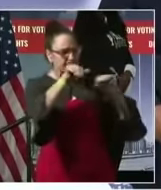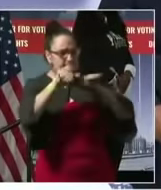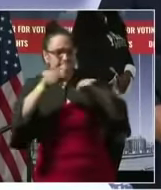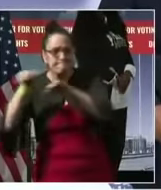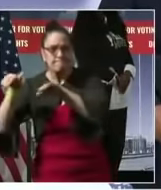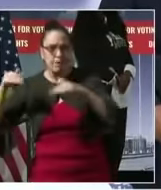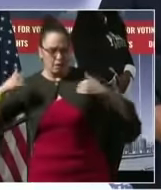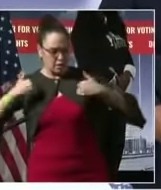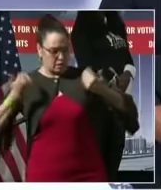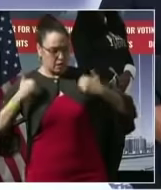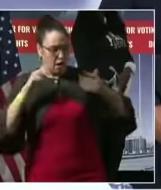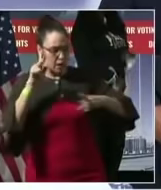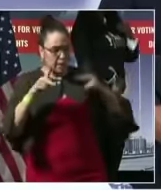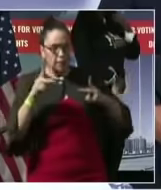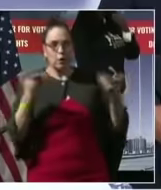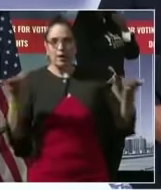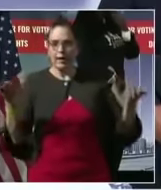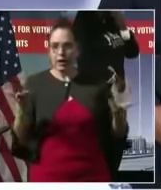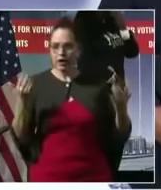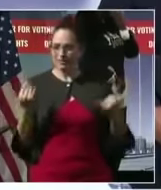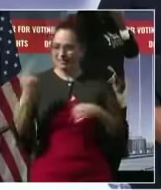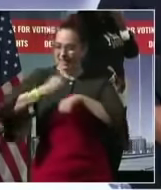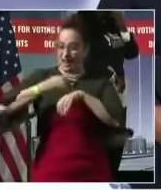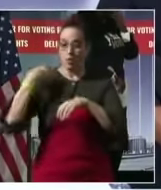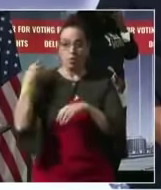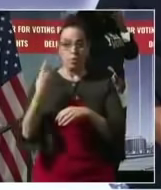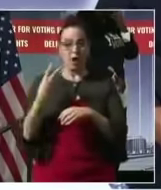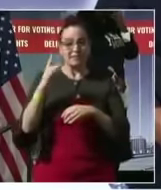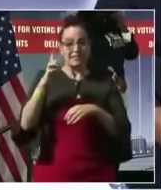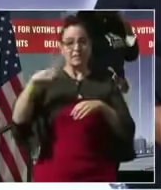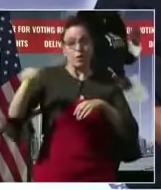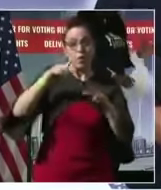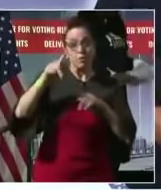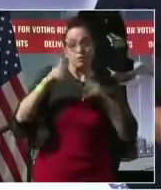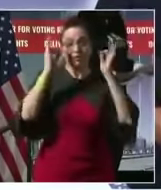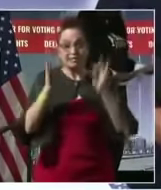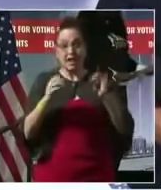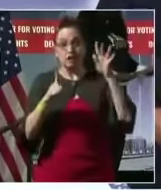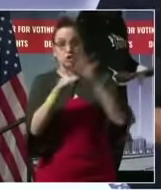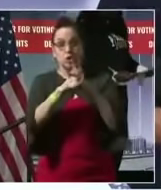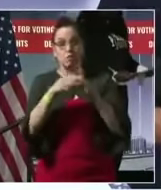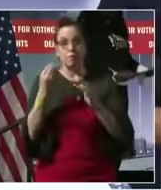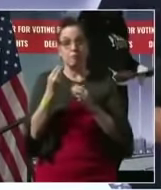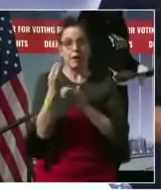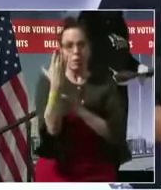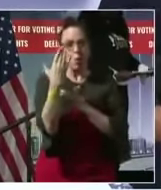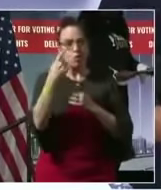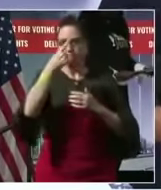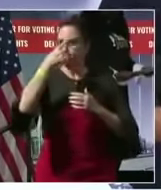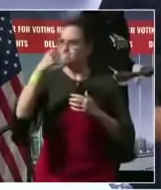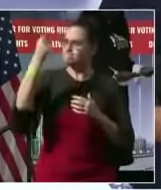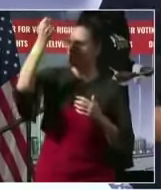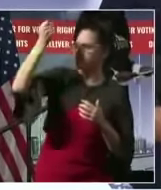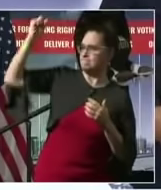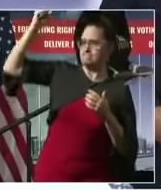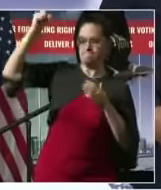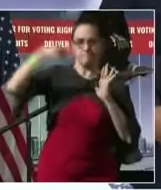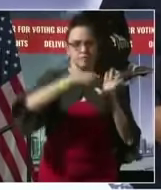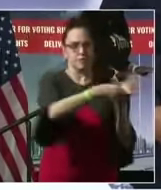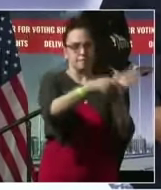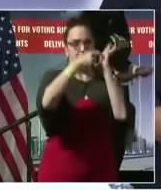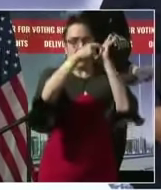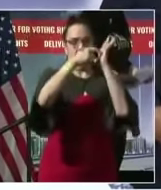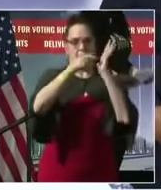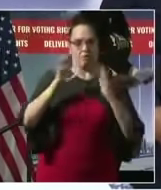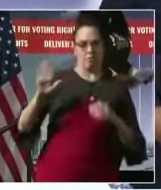here today in Washington who have decided to show up on a Monday morning to speak out and demand their senators